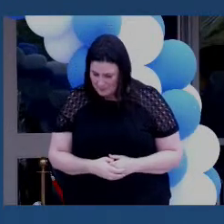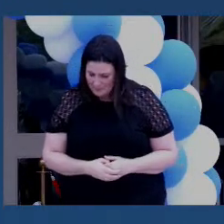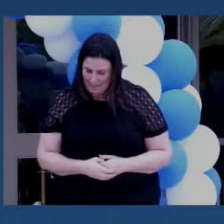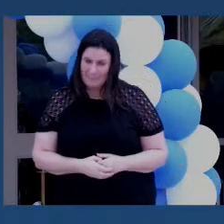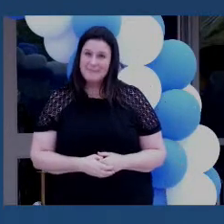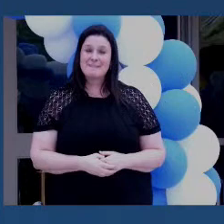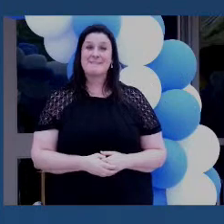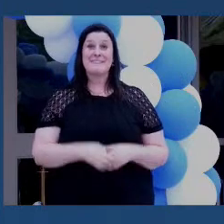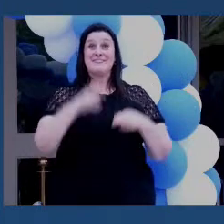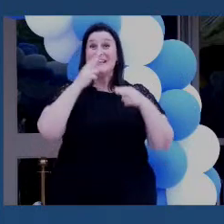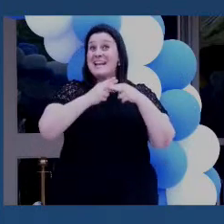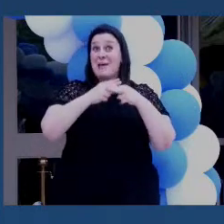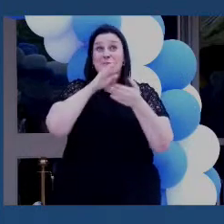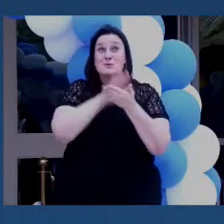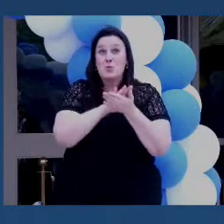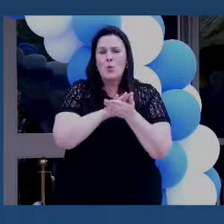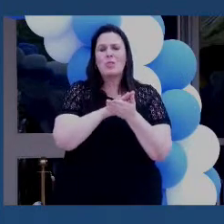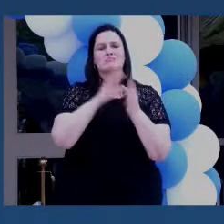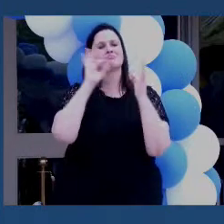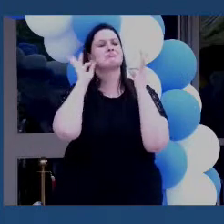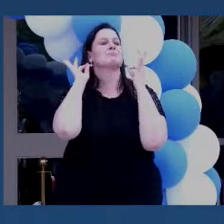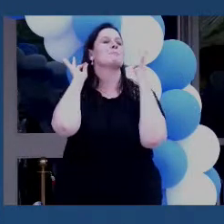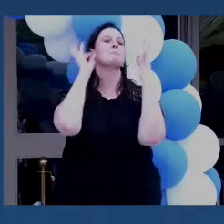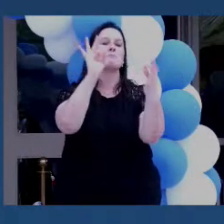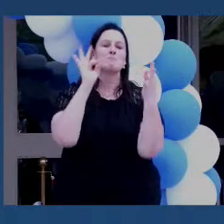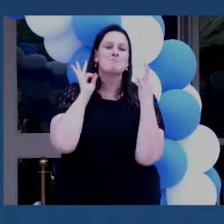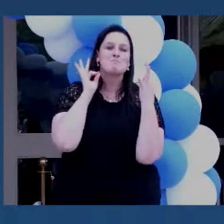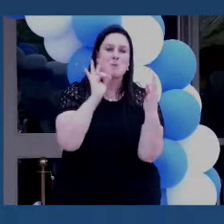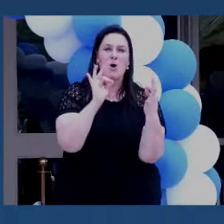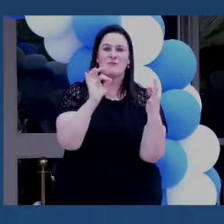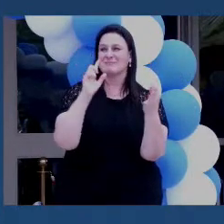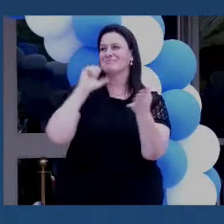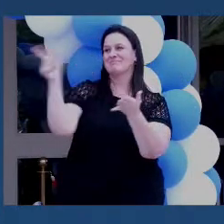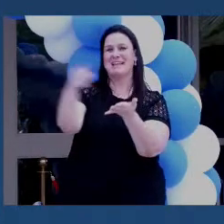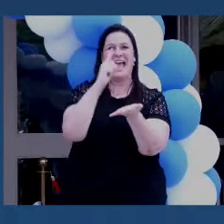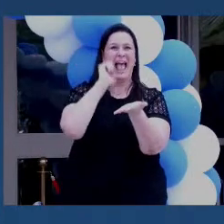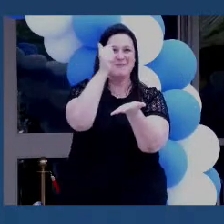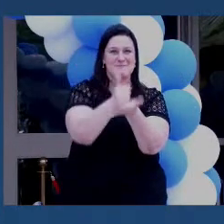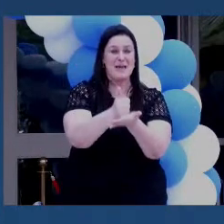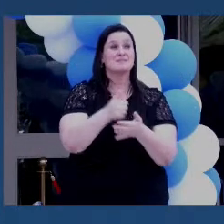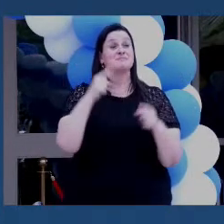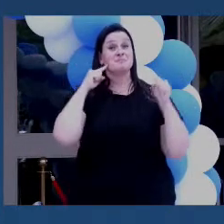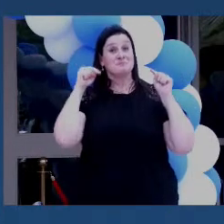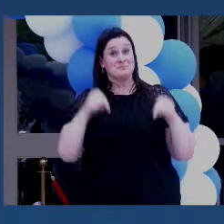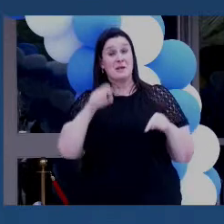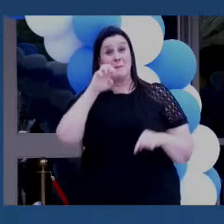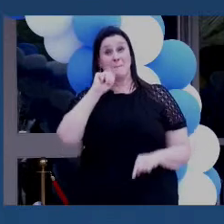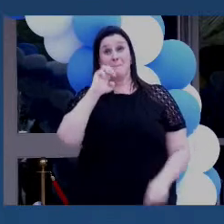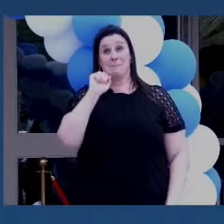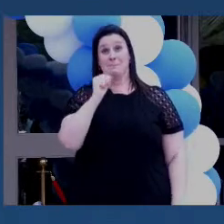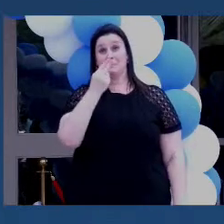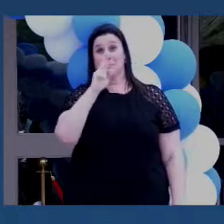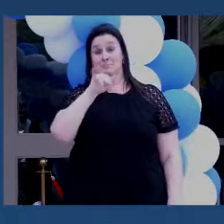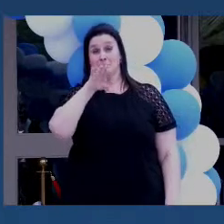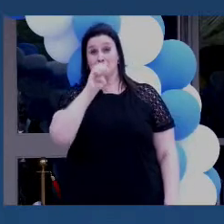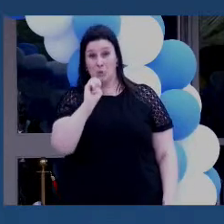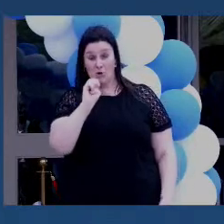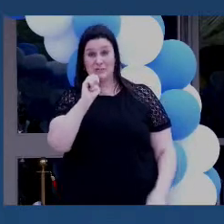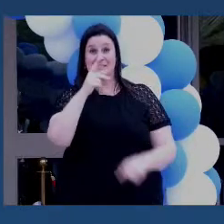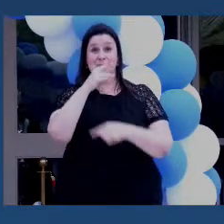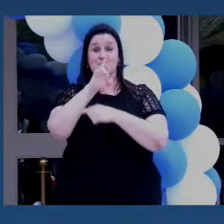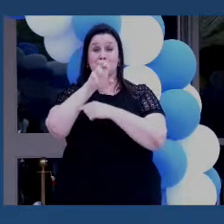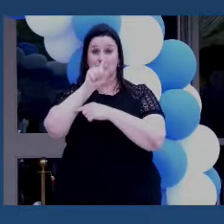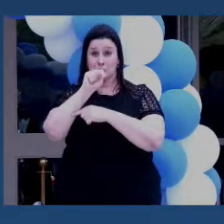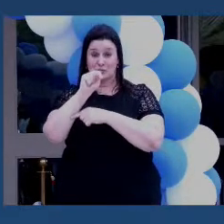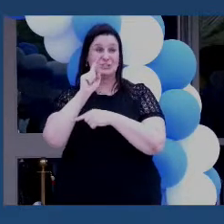And the name of the school couldn't be more perfect, because Maurice Pritchett brought the love for those children to